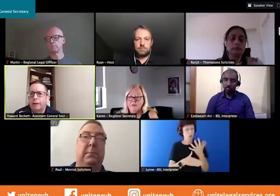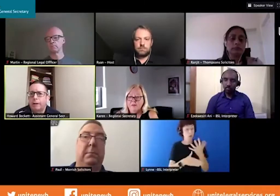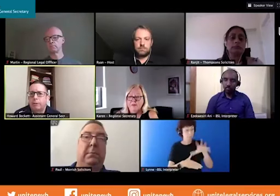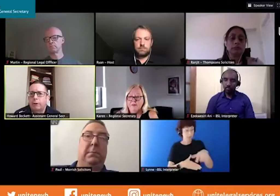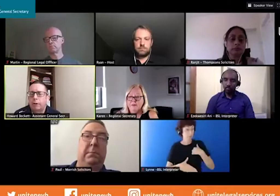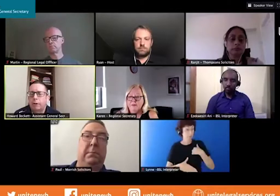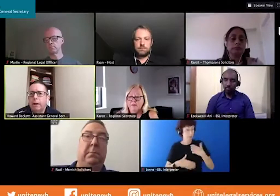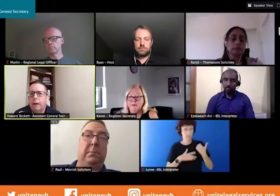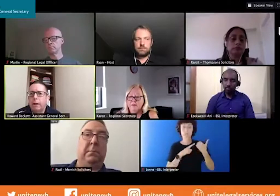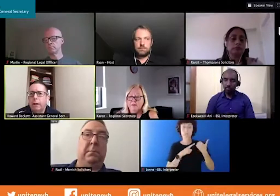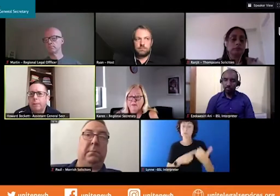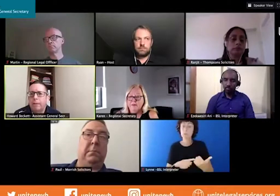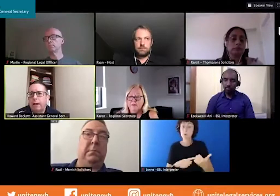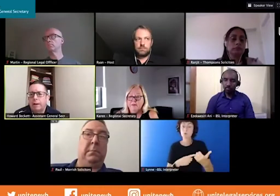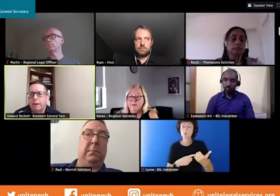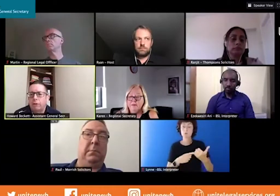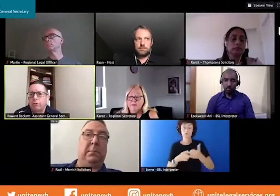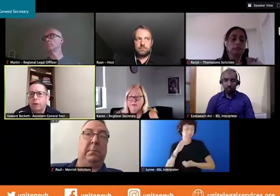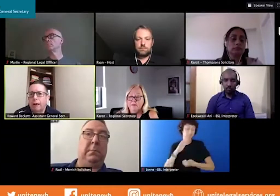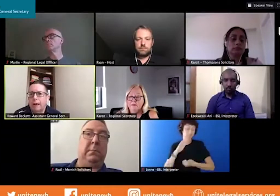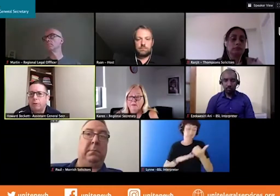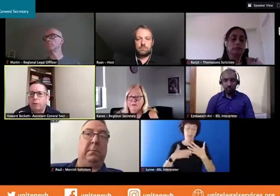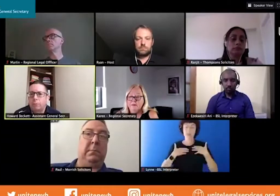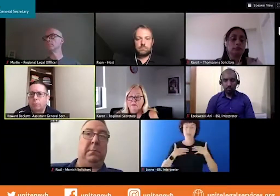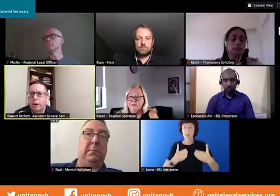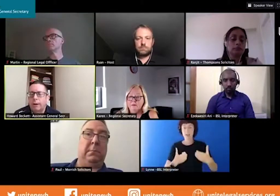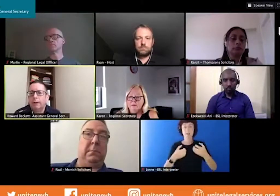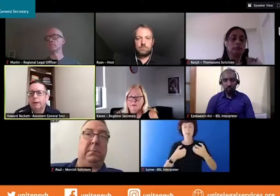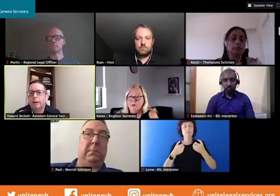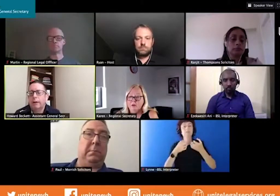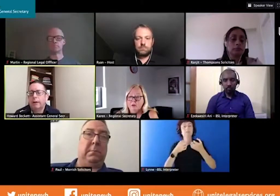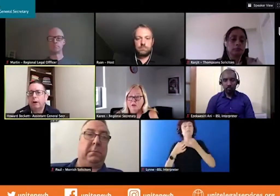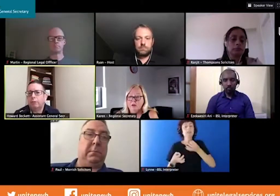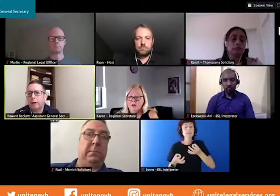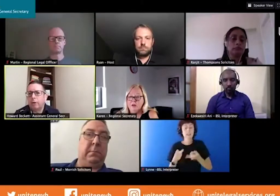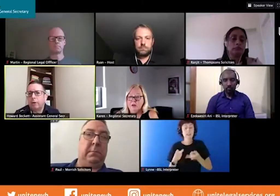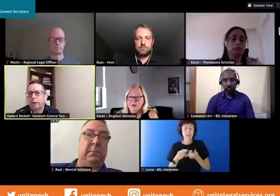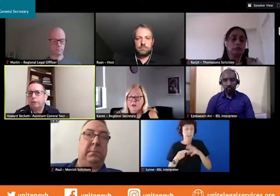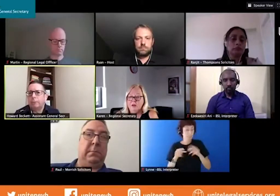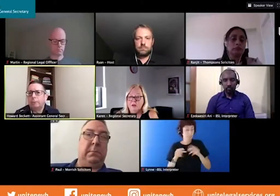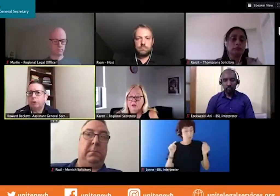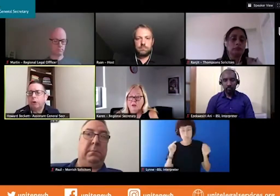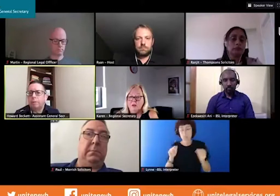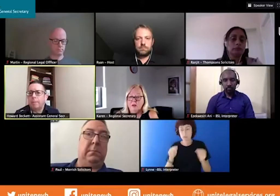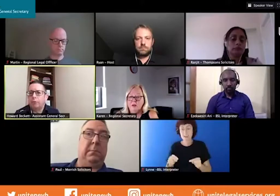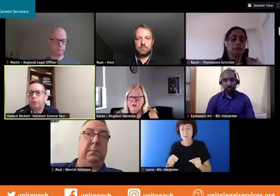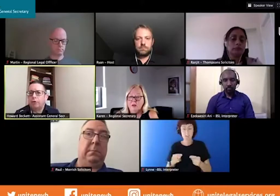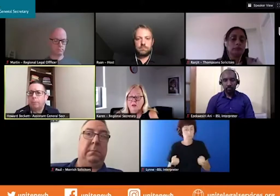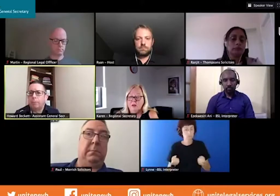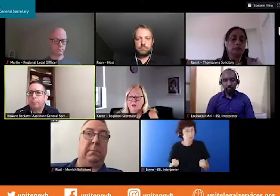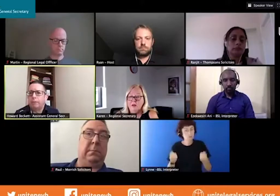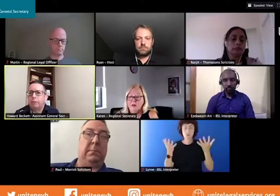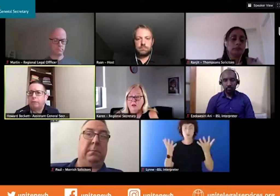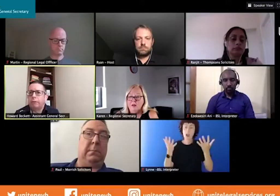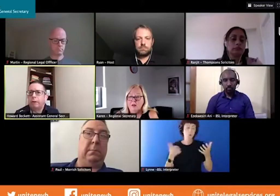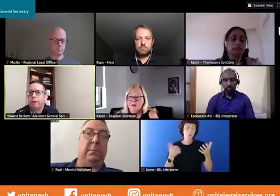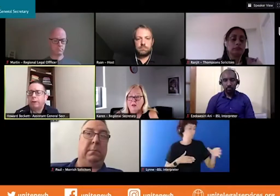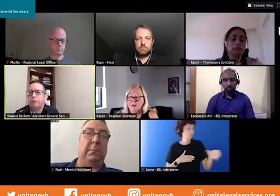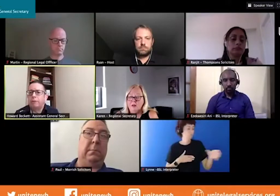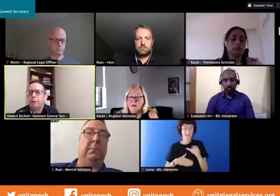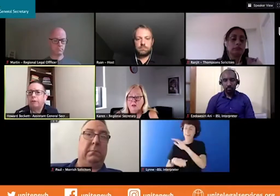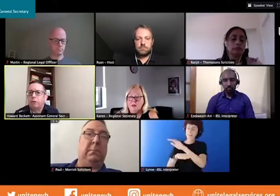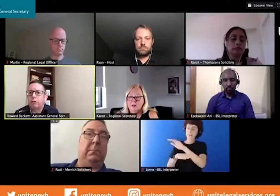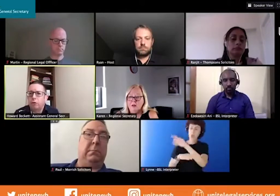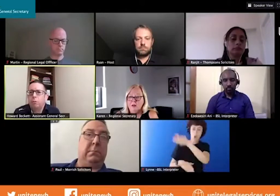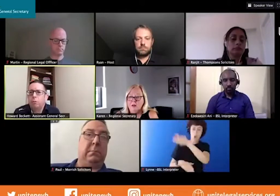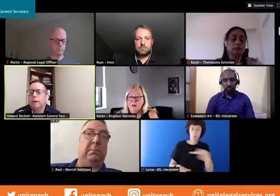by threatening industrial action or bringing in outside bodies, because our members should not be placed at risk. And if that risk is at home, then